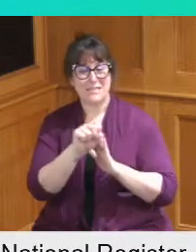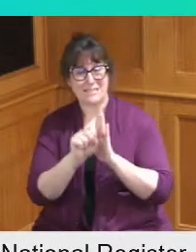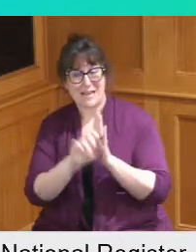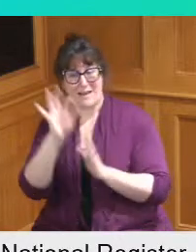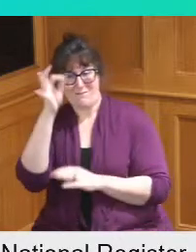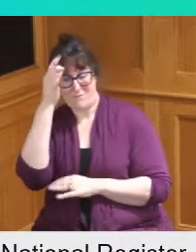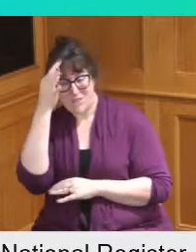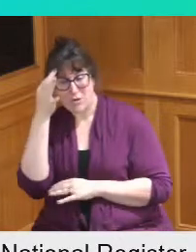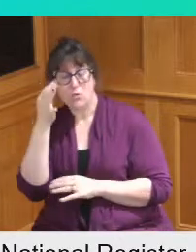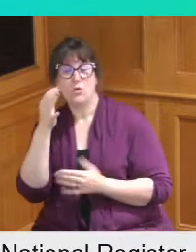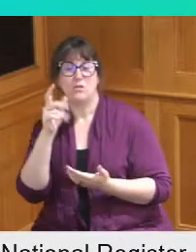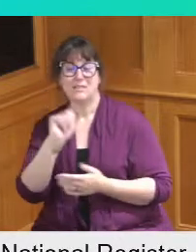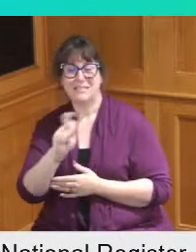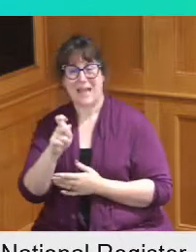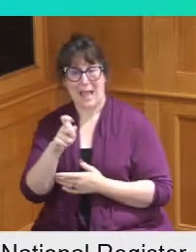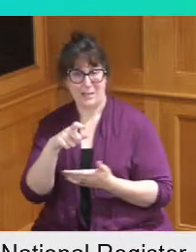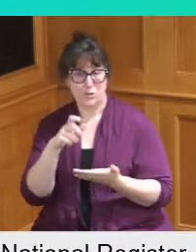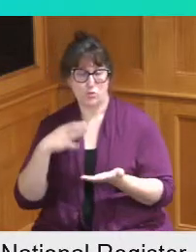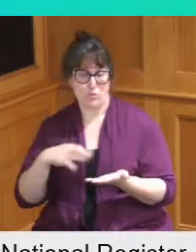historic rehabilitation tax credits.